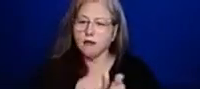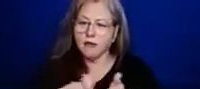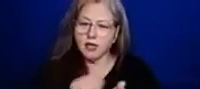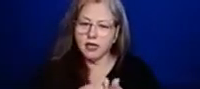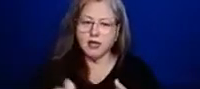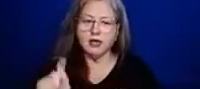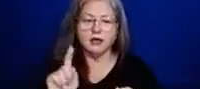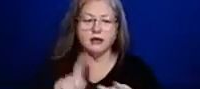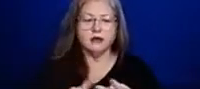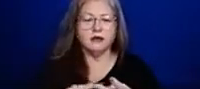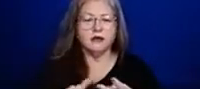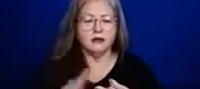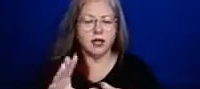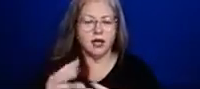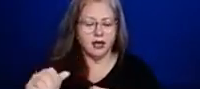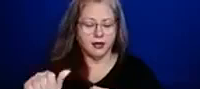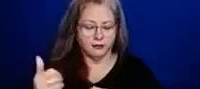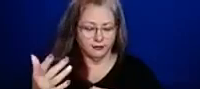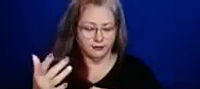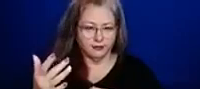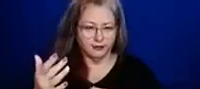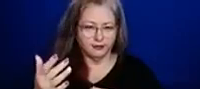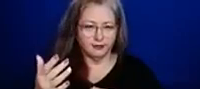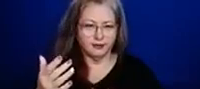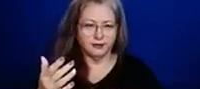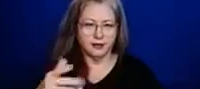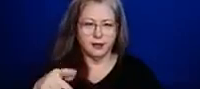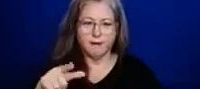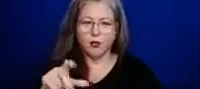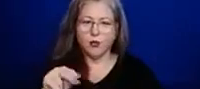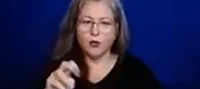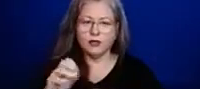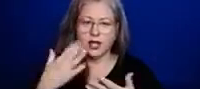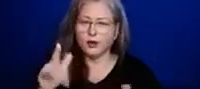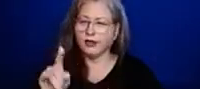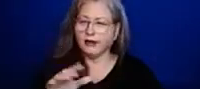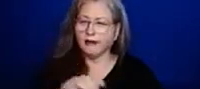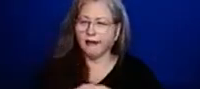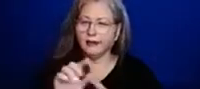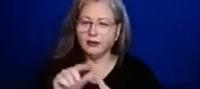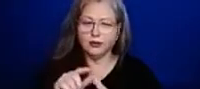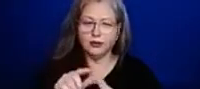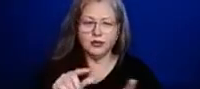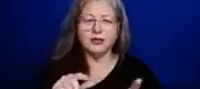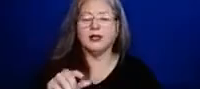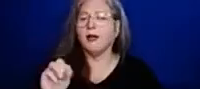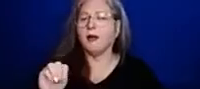and also, you know, plumones, I don't know how to say that in English.